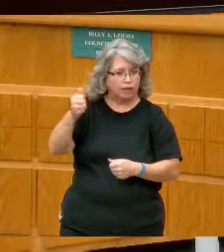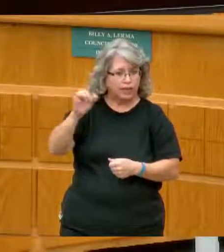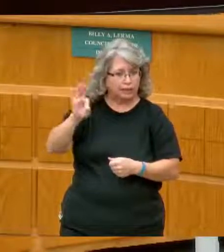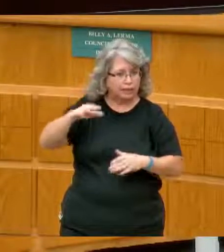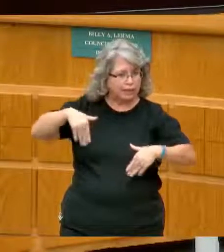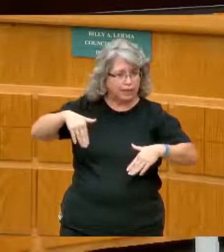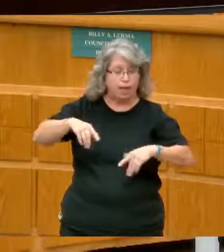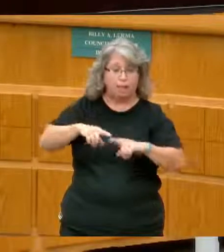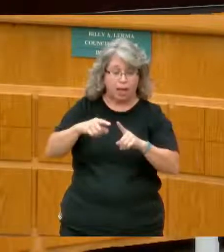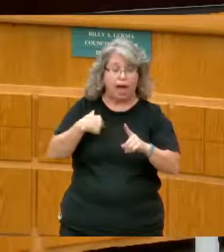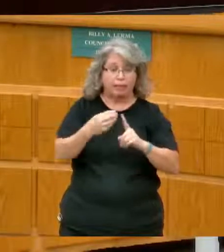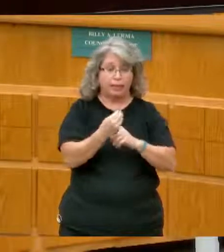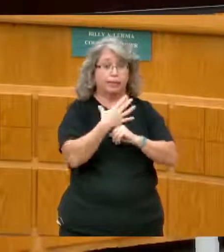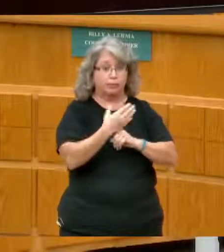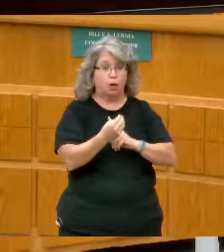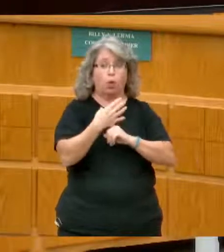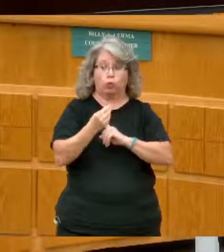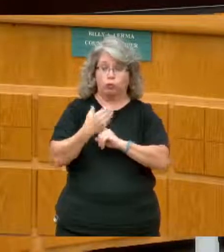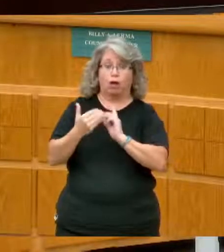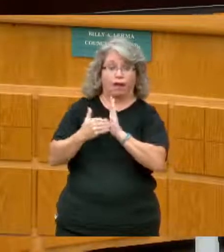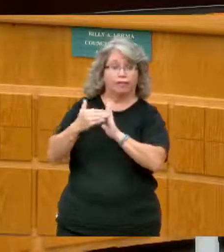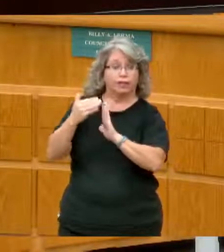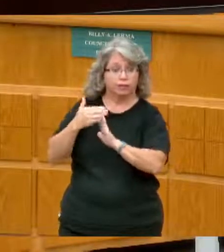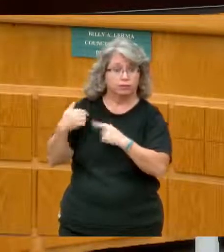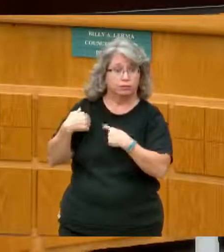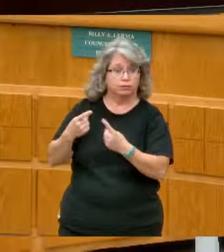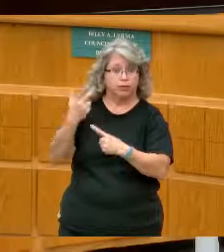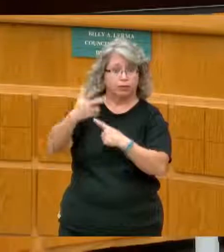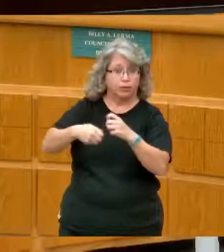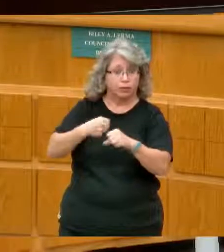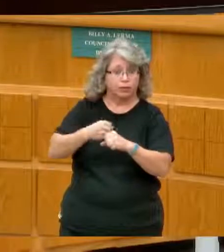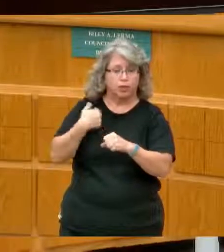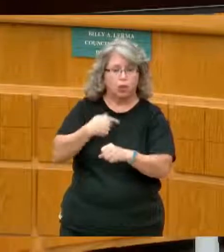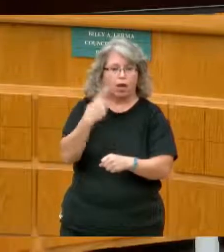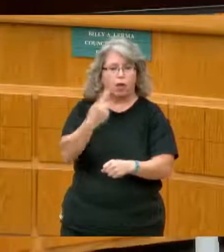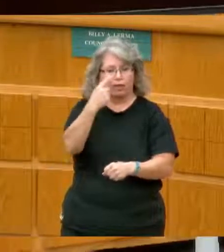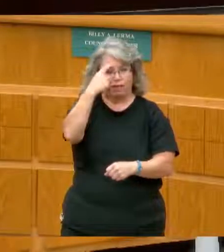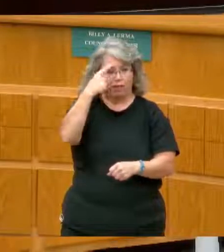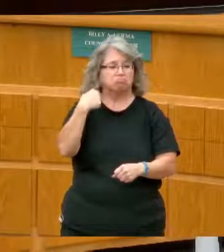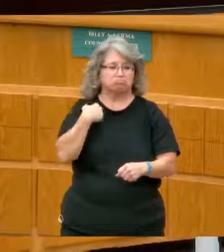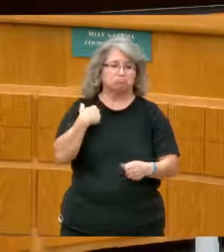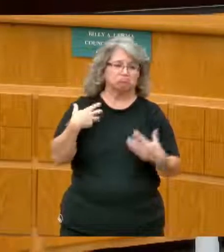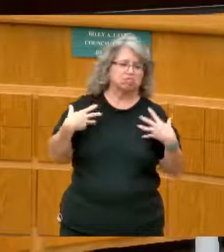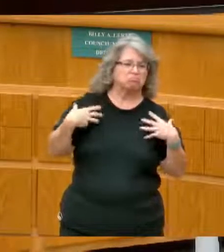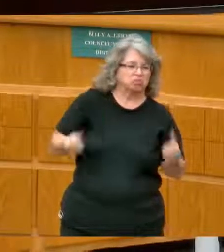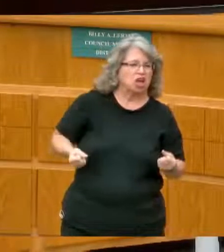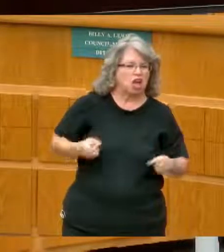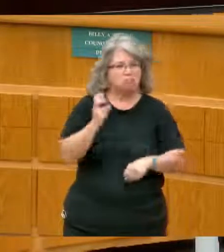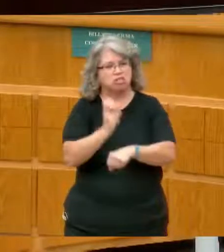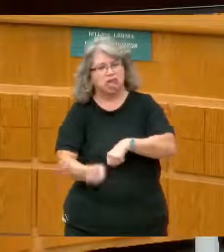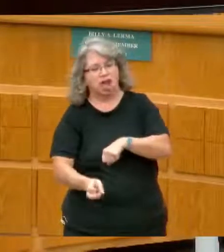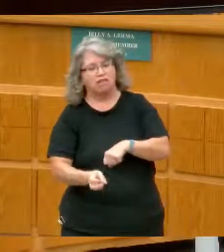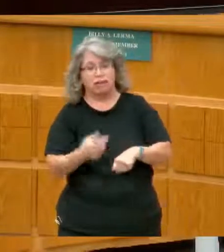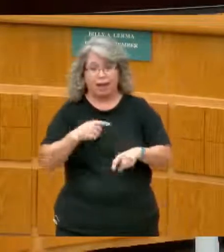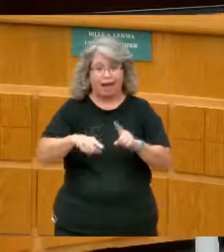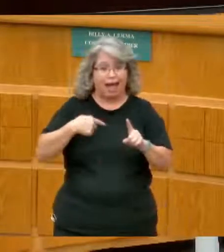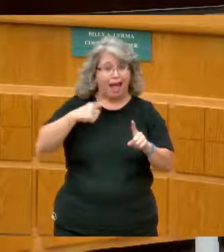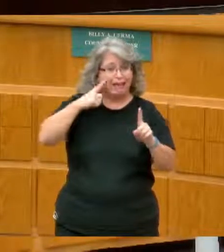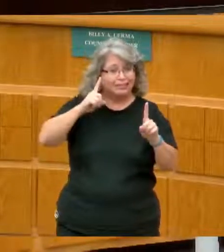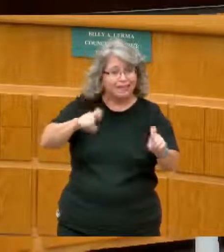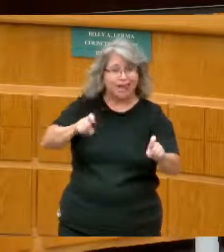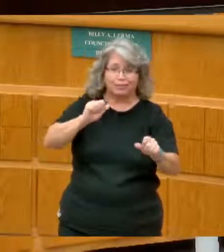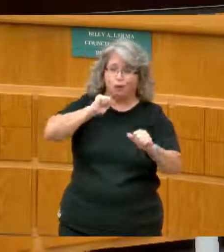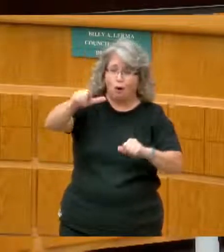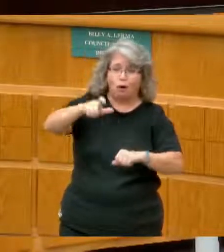exposure over the last 3 years. And so we always think we're tough, but I test all the time, even if